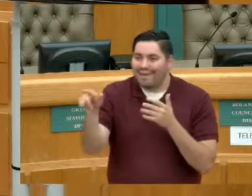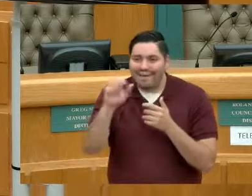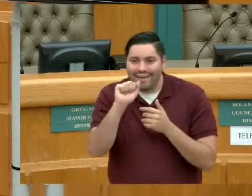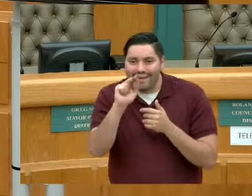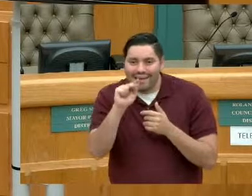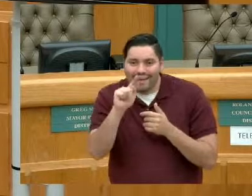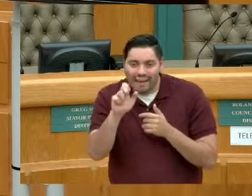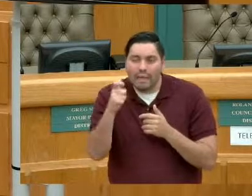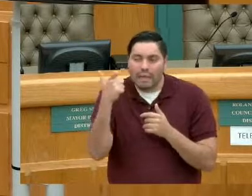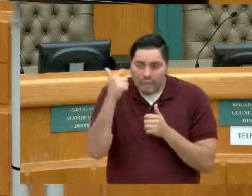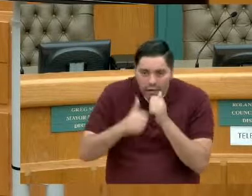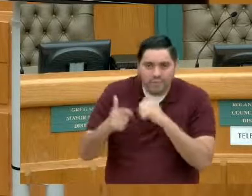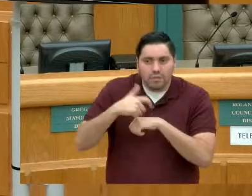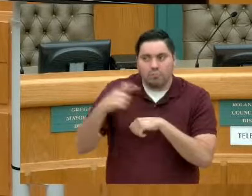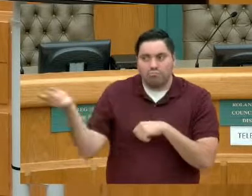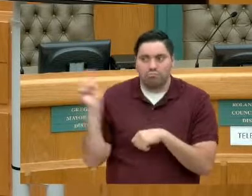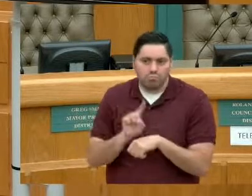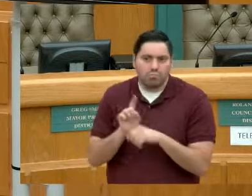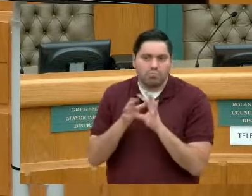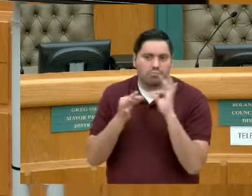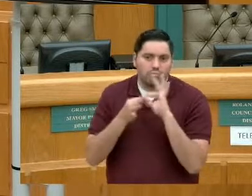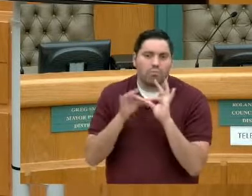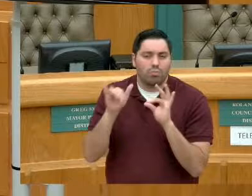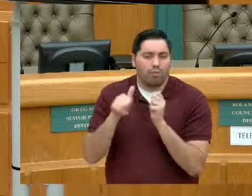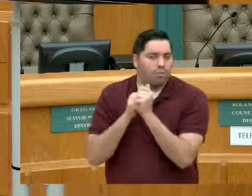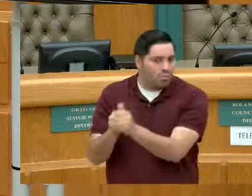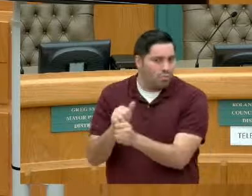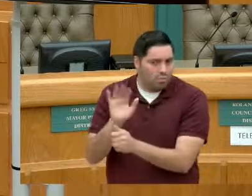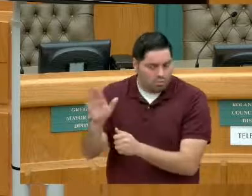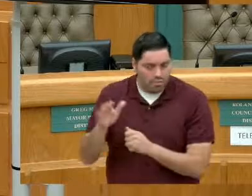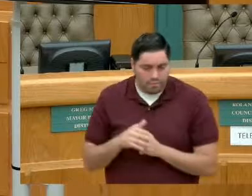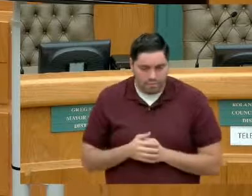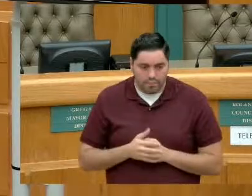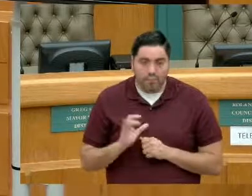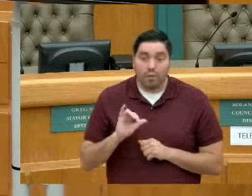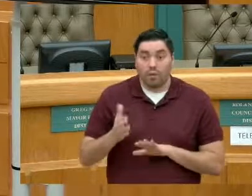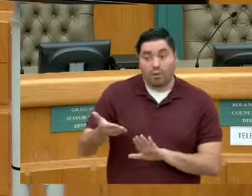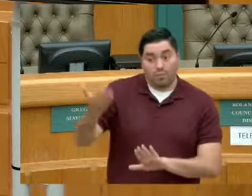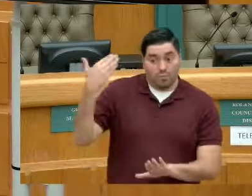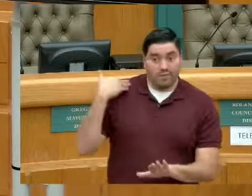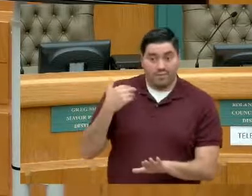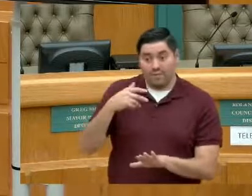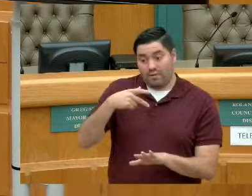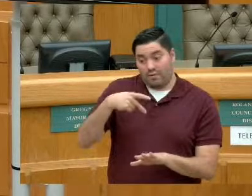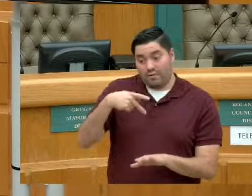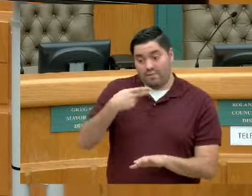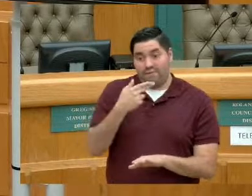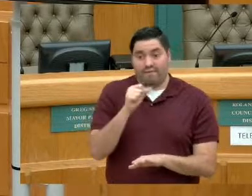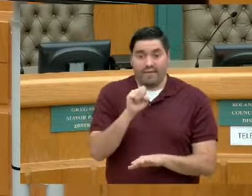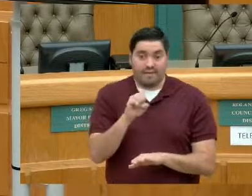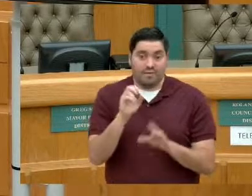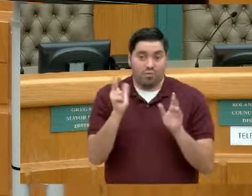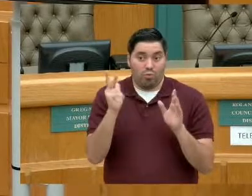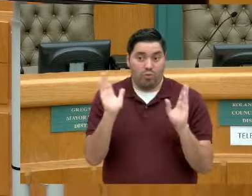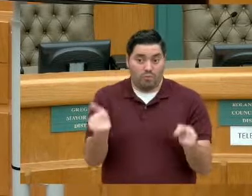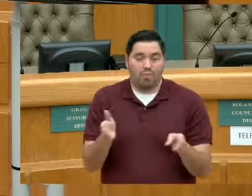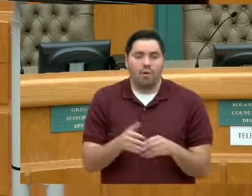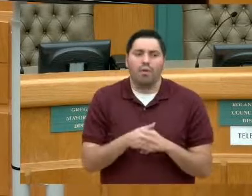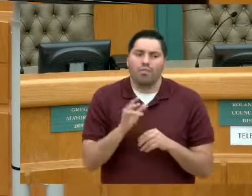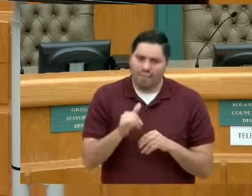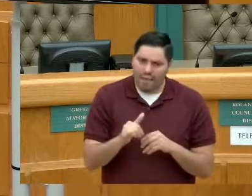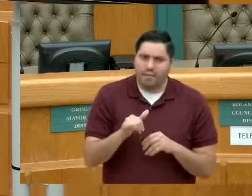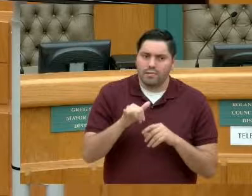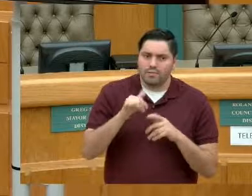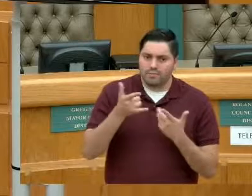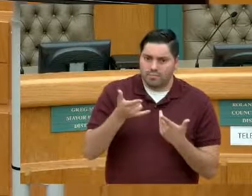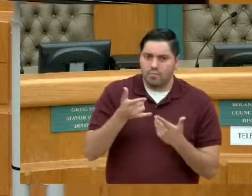you every time she gets up here. And so, as with previous phases, this Phase 3 plan is based upon the advice and